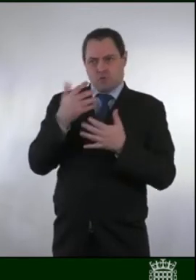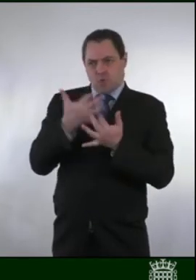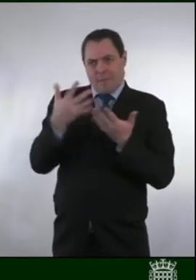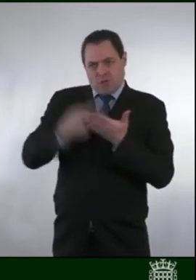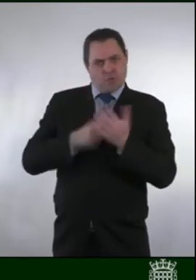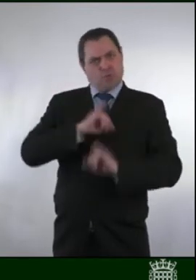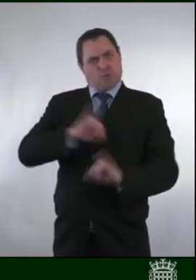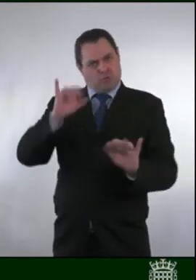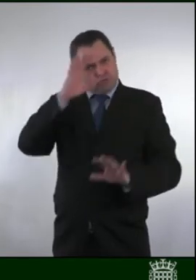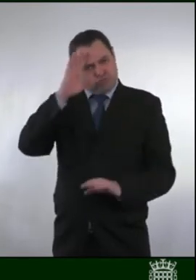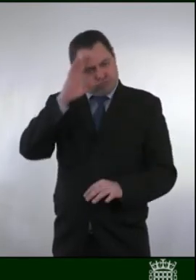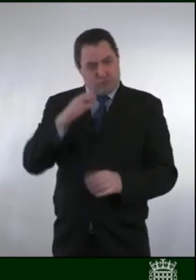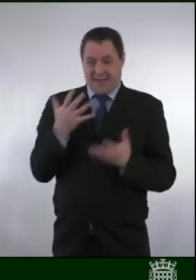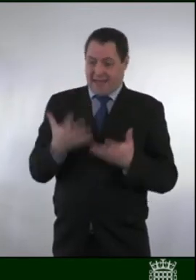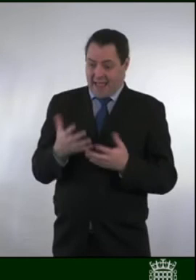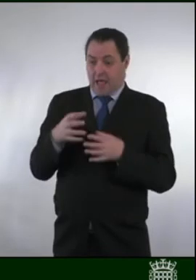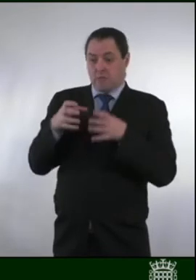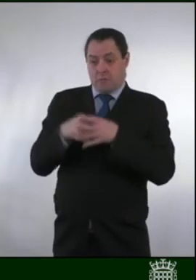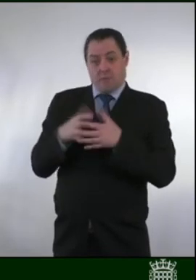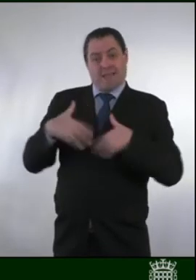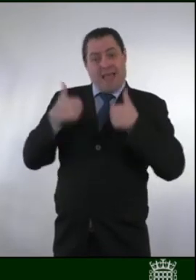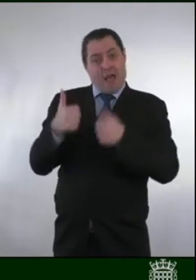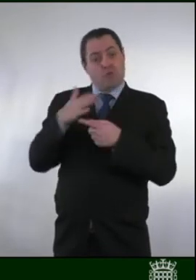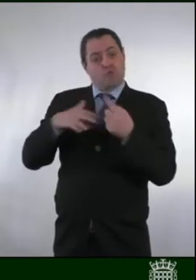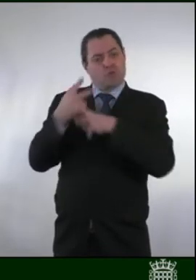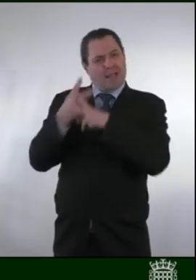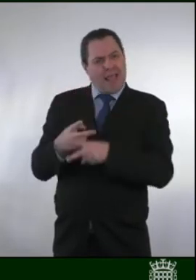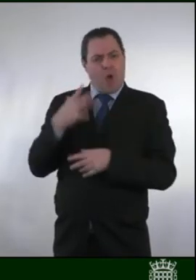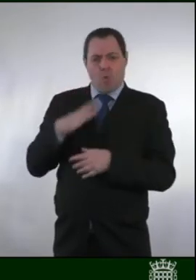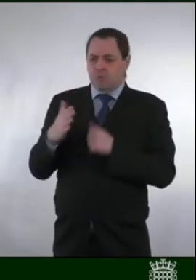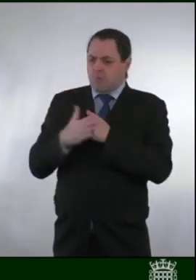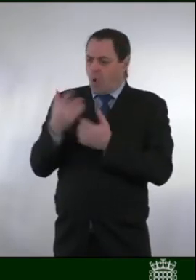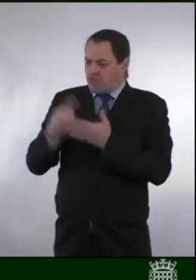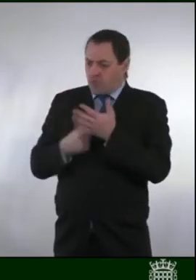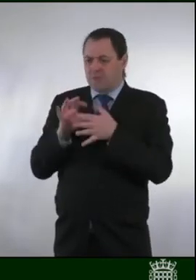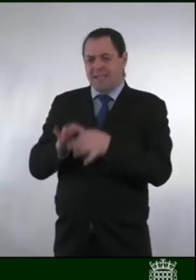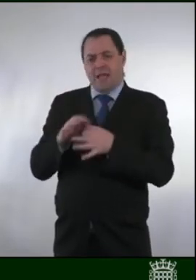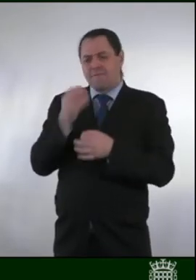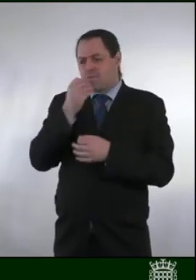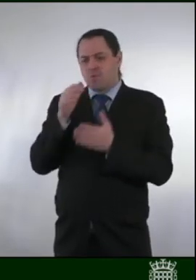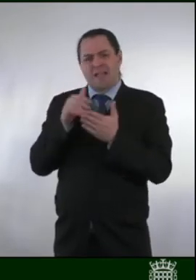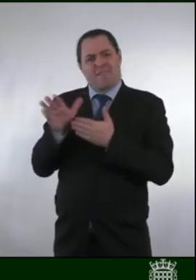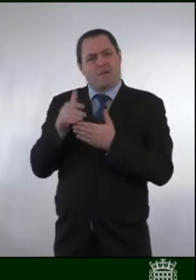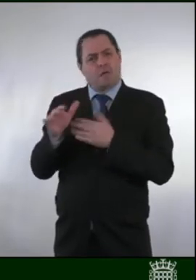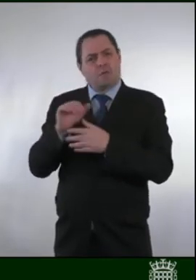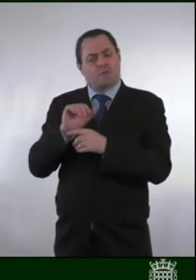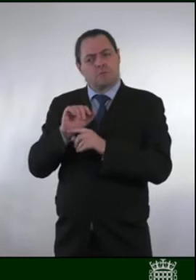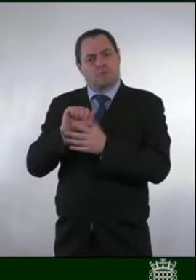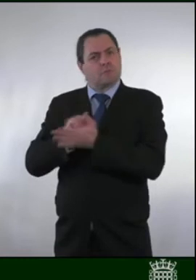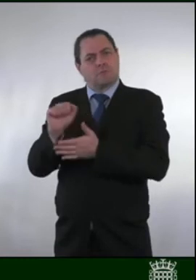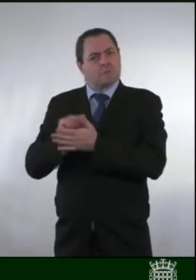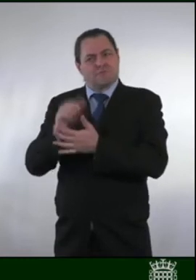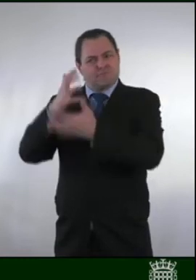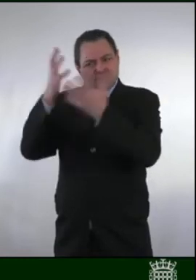is currently consulting on how to increase regulations on food advertising significantly. Can my right honourable friend reassure